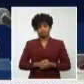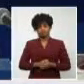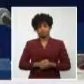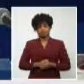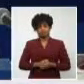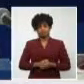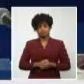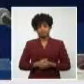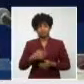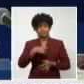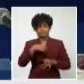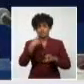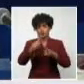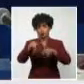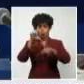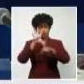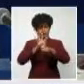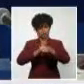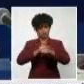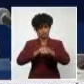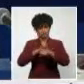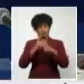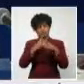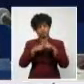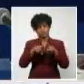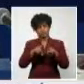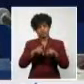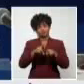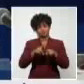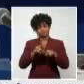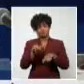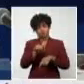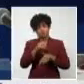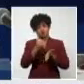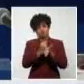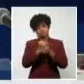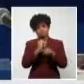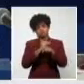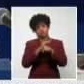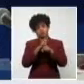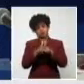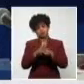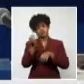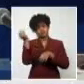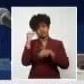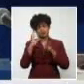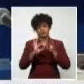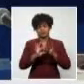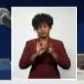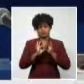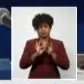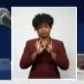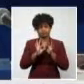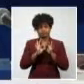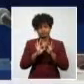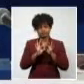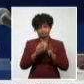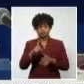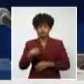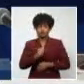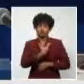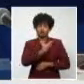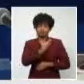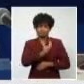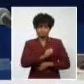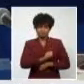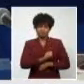Although he really suffered from one of the most serious diseases, we are very sorry for his death,